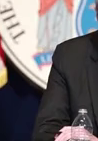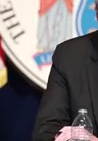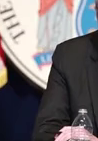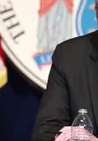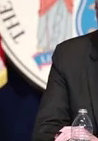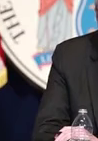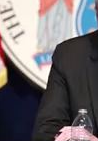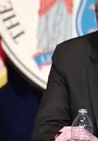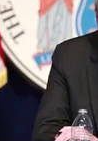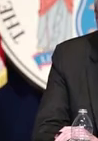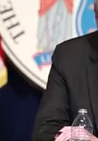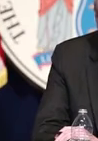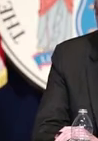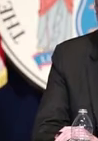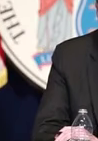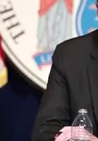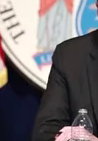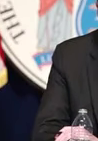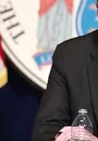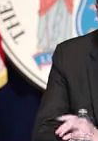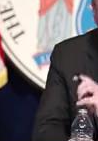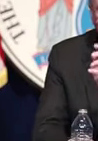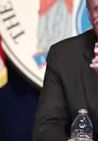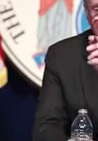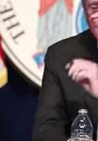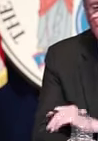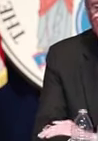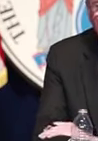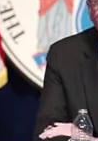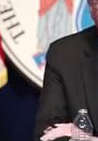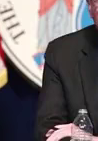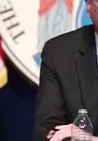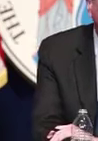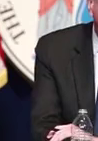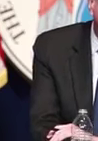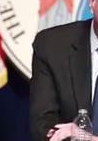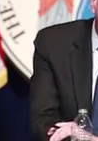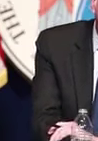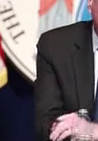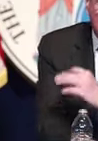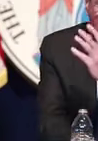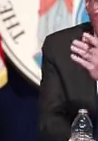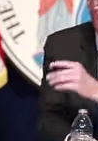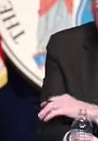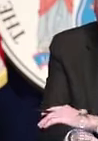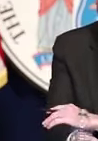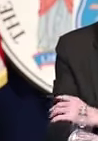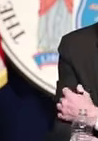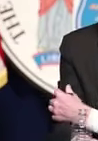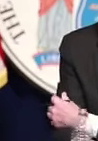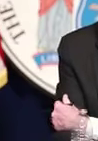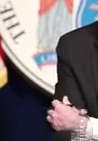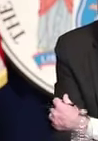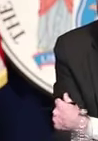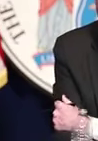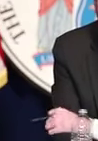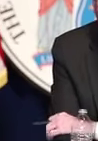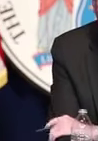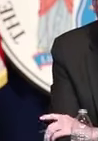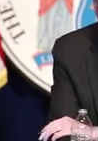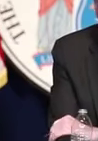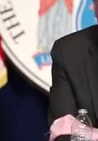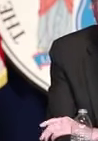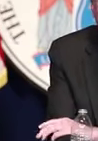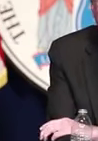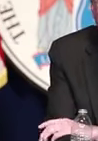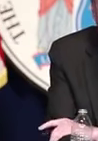gray. That is good news. Our job is to make sure all 21 counties, first and foremost, get